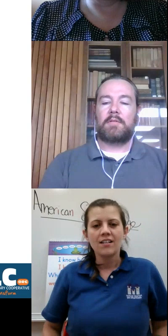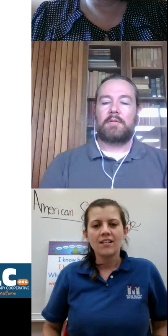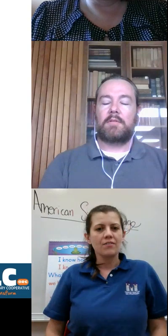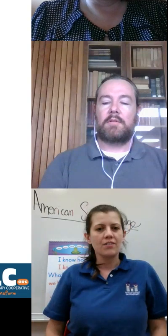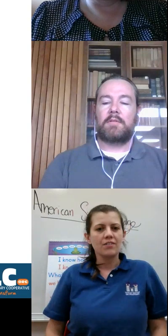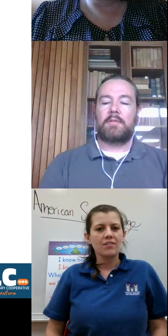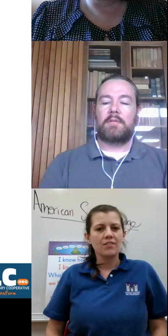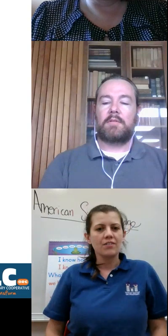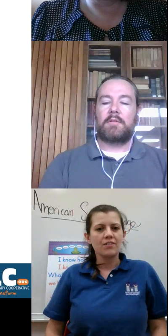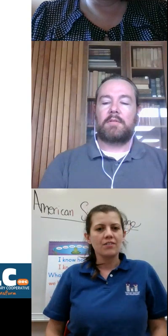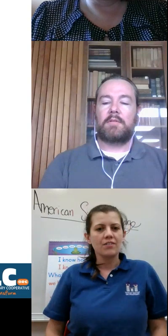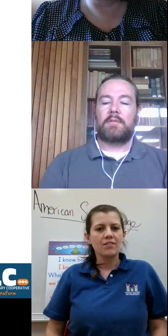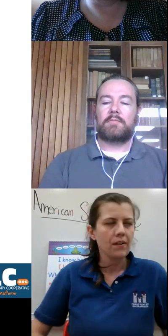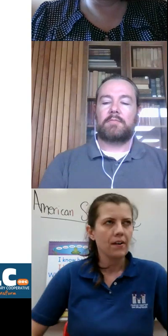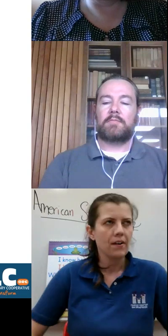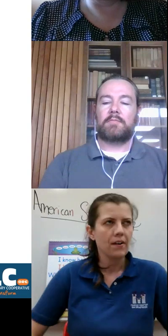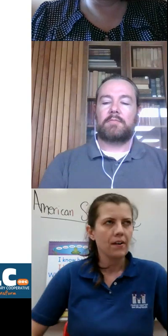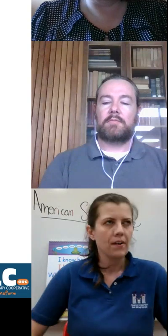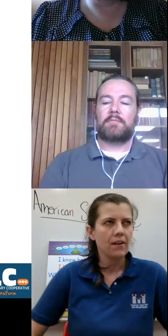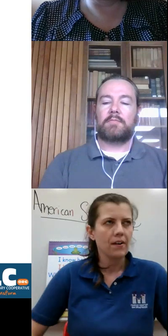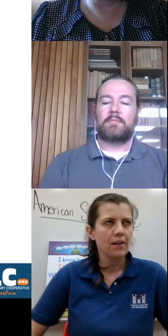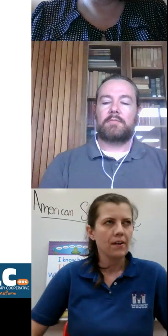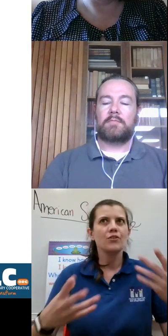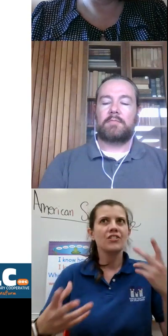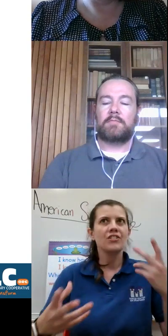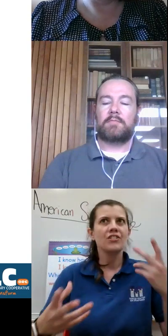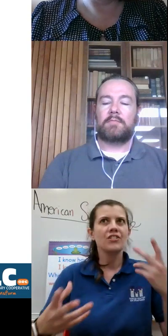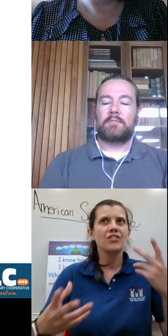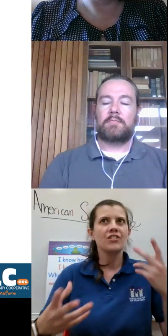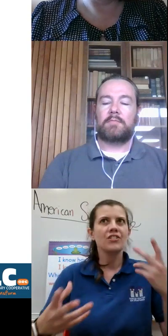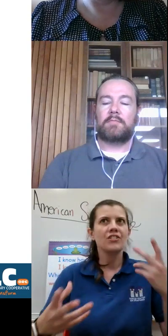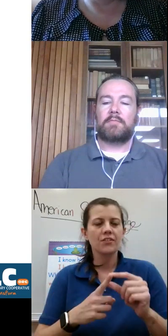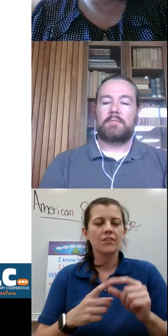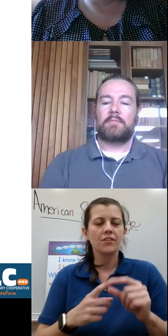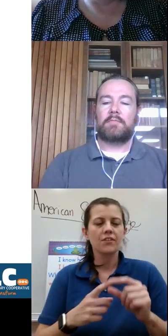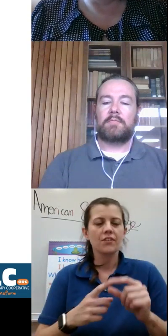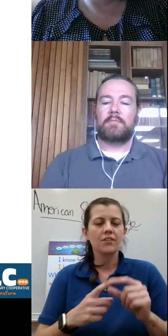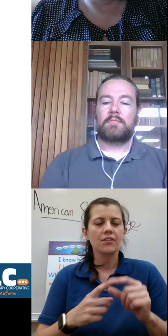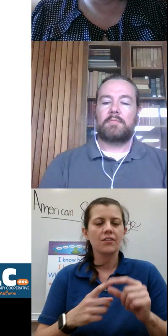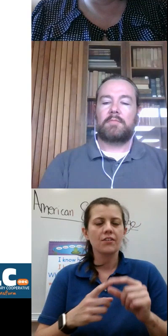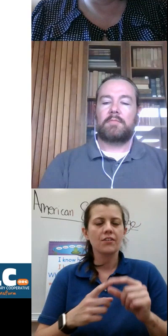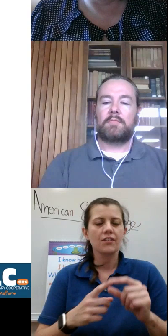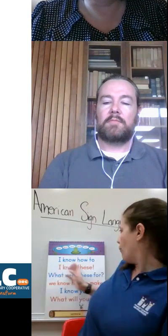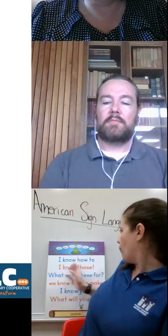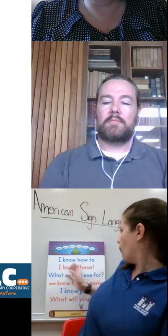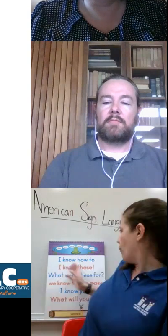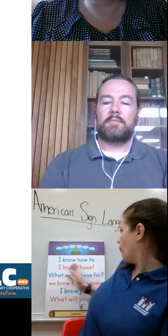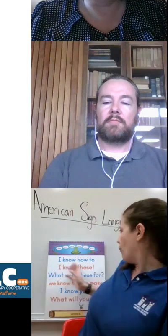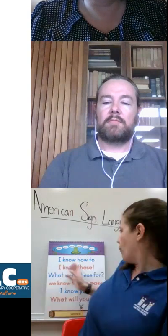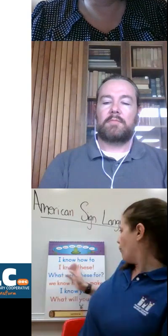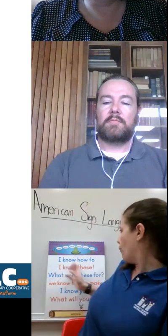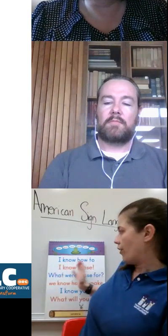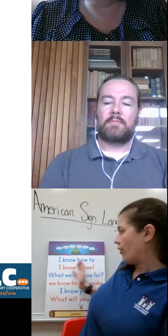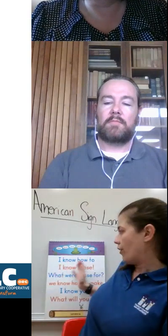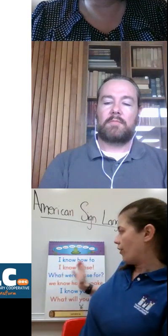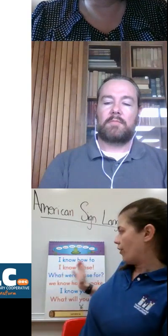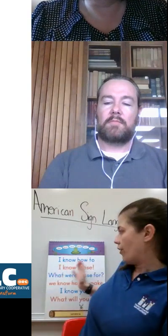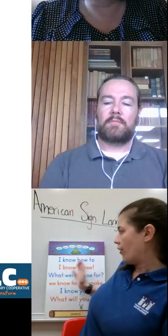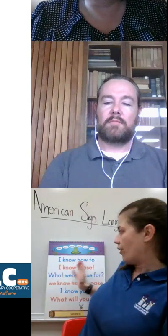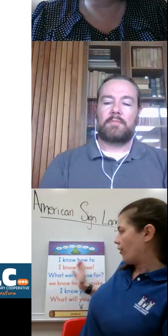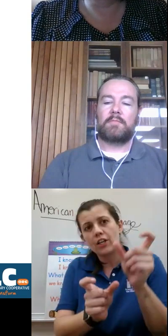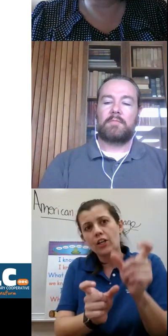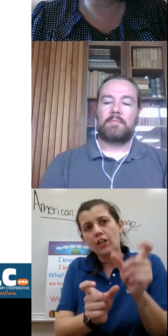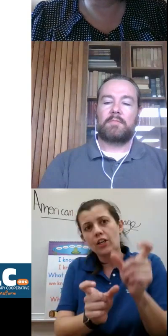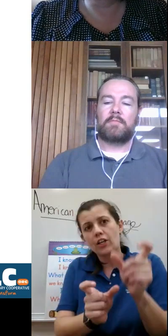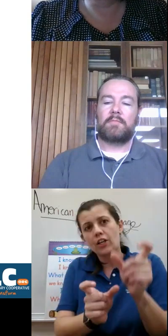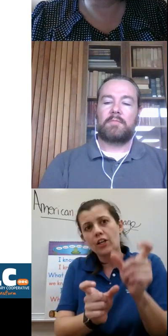Yeah, sometimes I think, you see words on the board